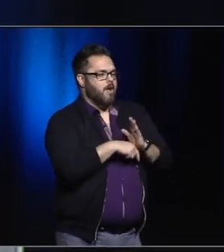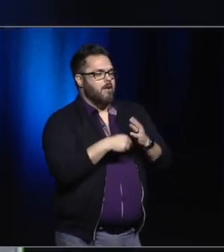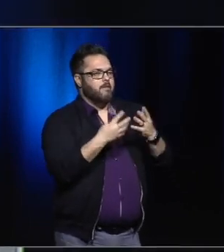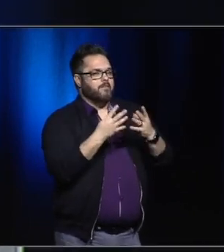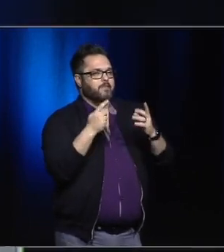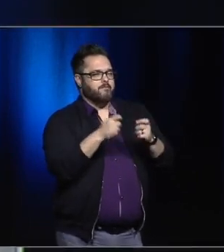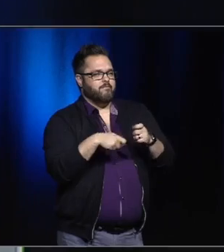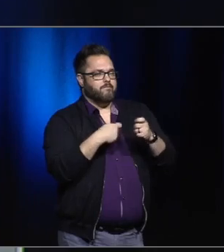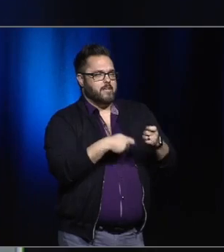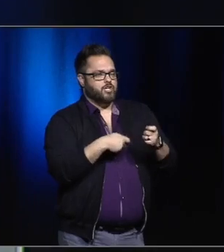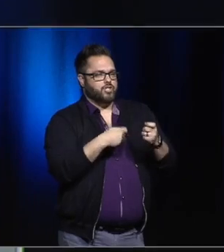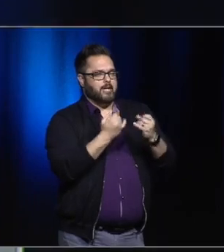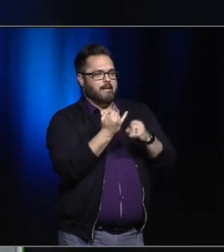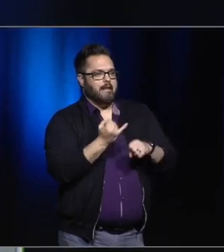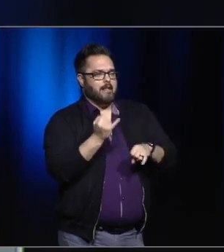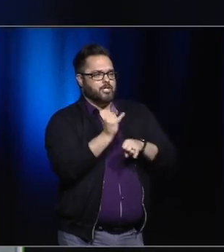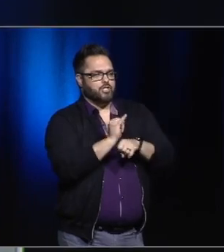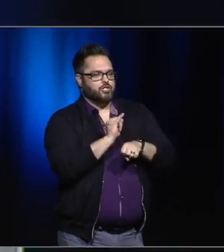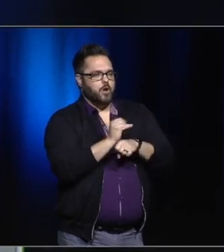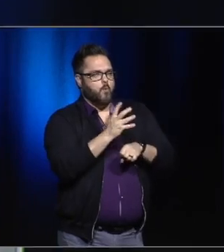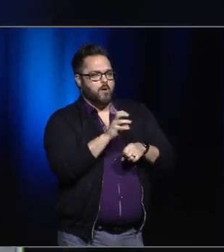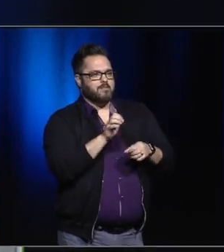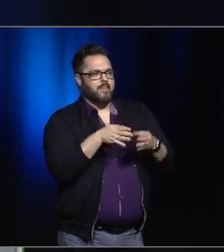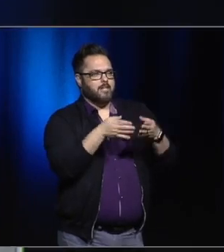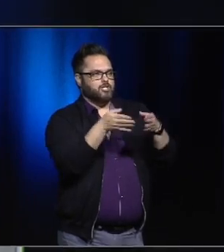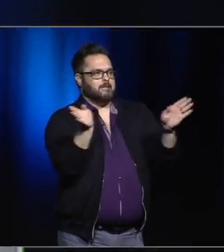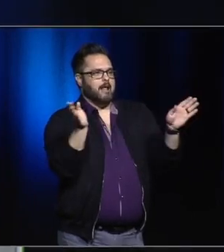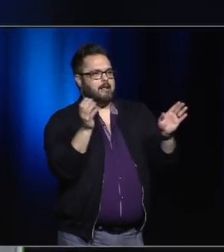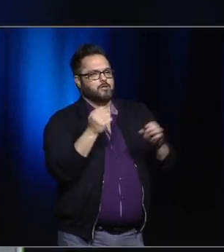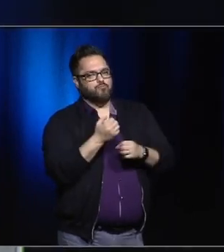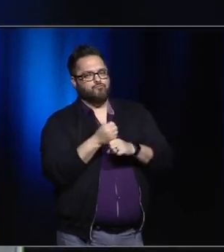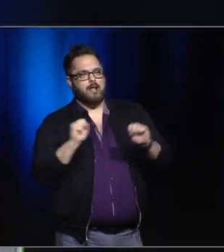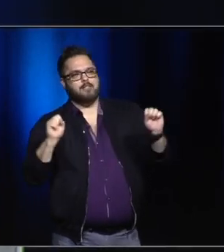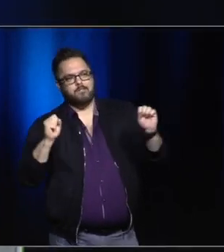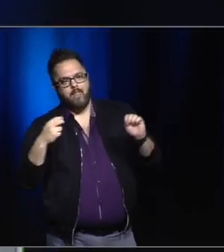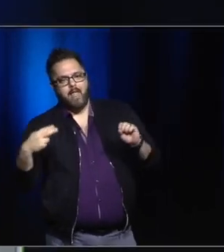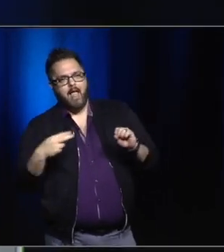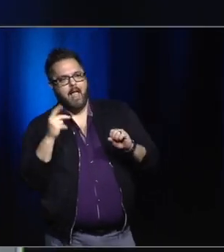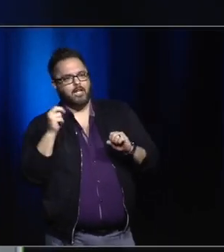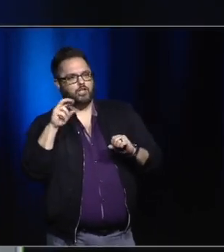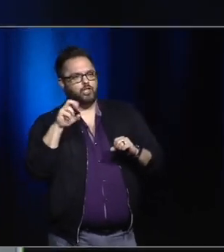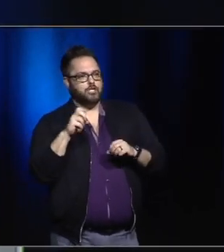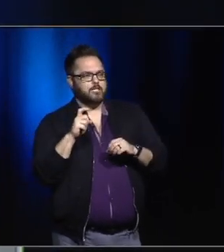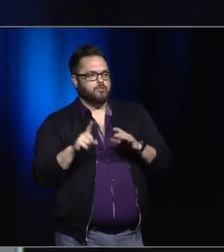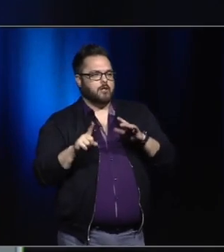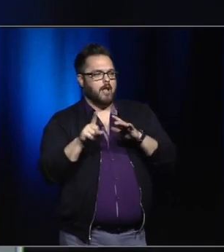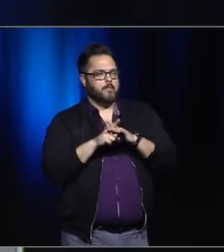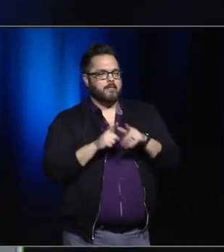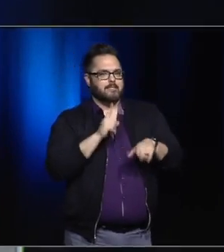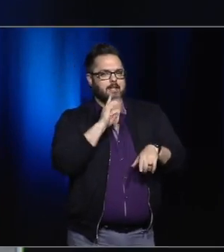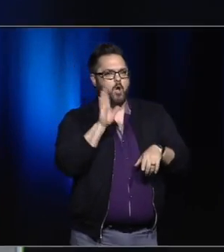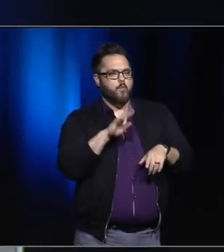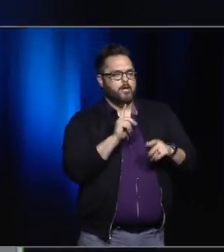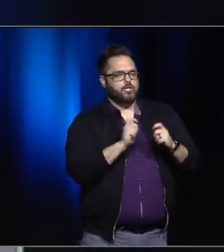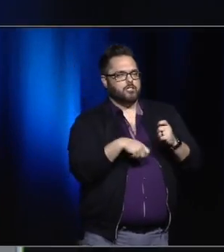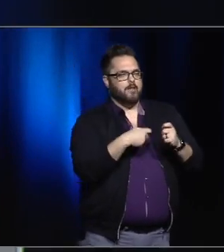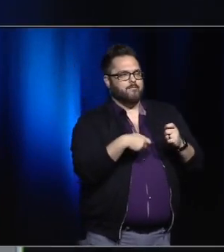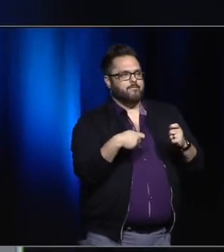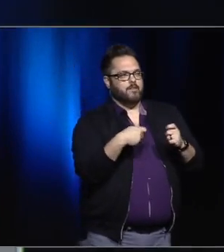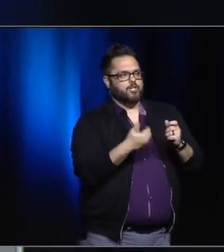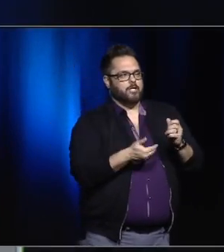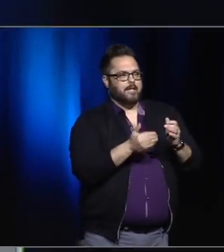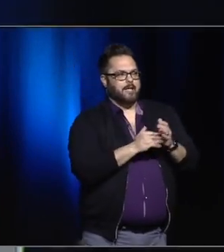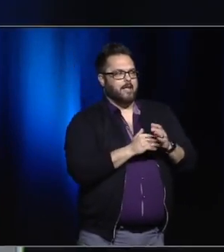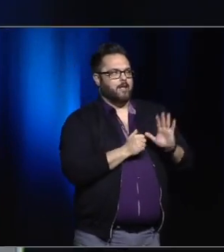industry really wants this kind of genetic rescue by hectares and hectares to come up because then they're like, oh, well, we can just go fishing again.